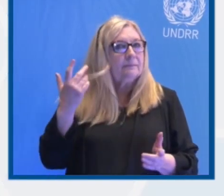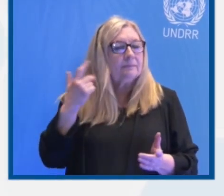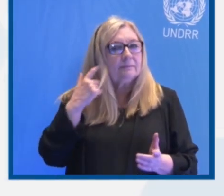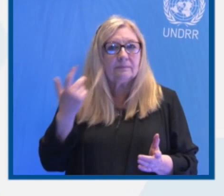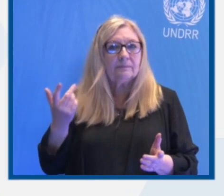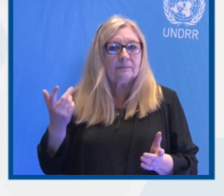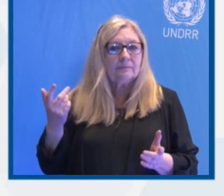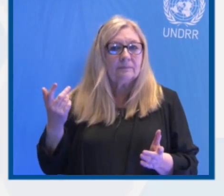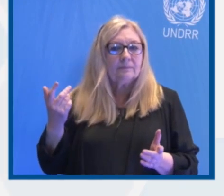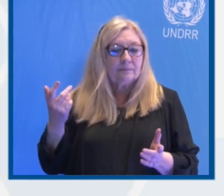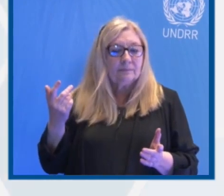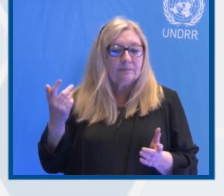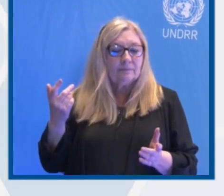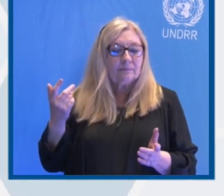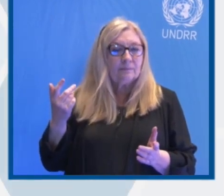that